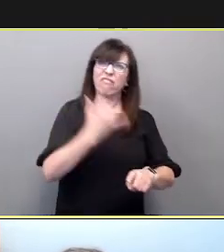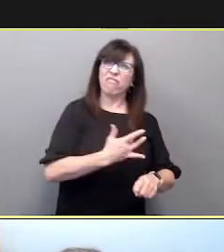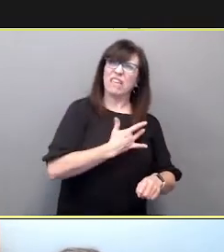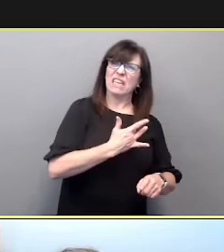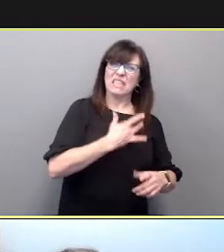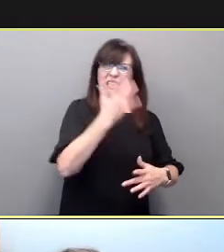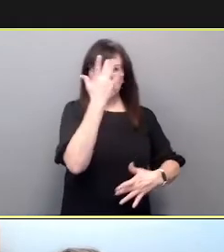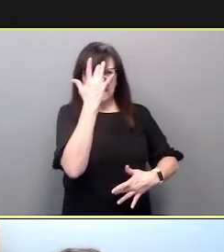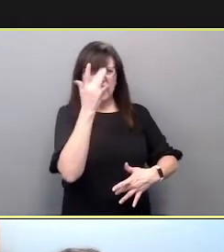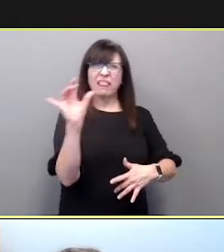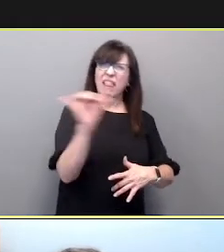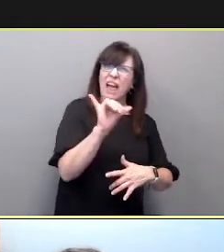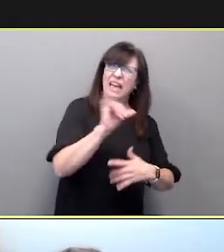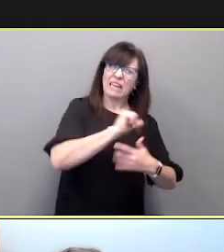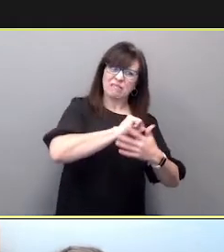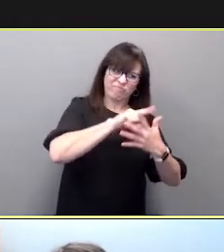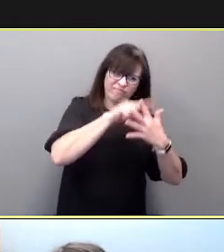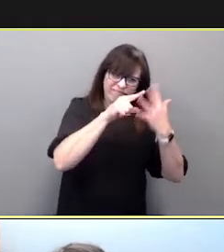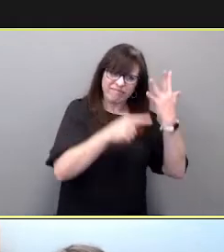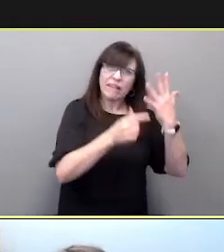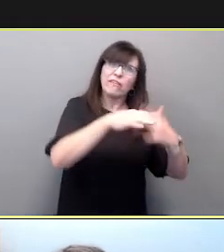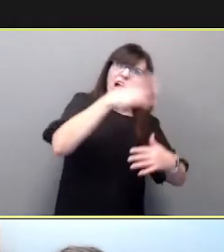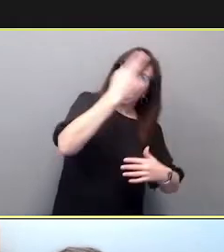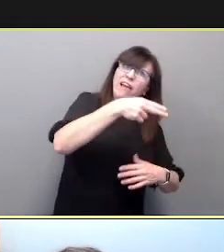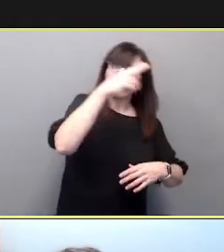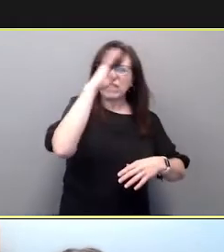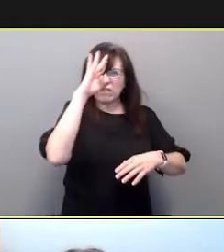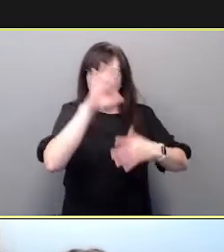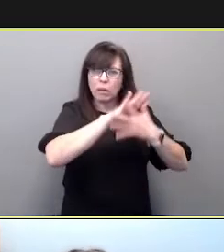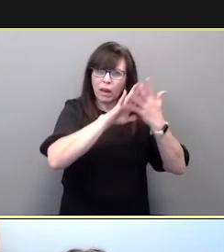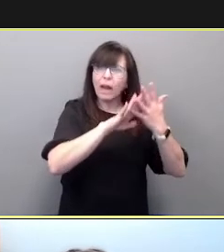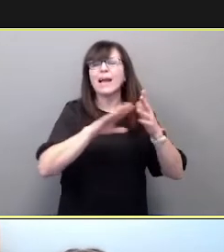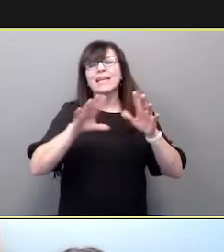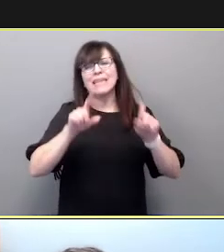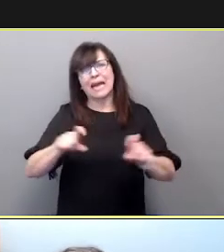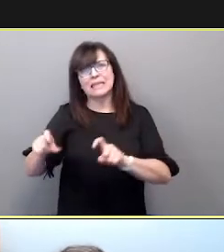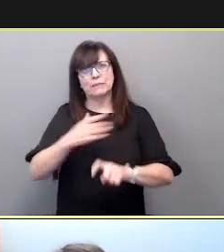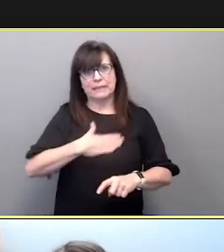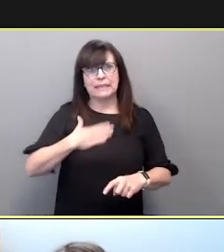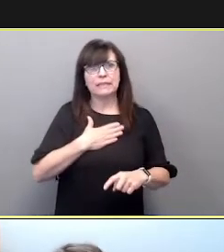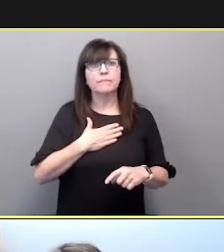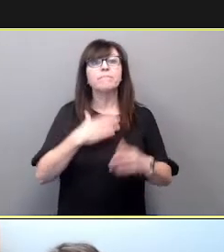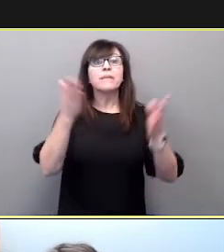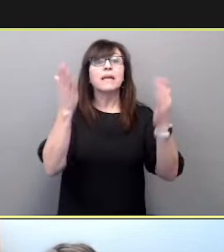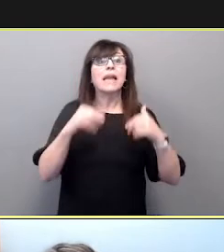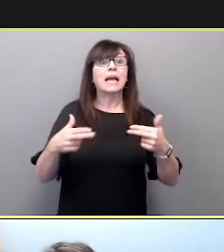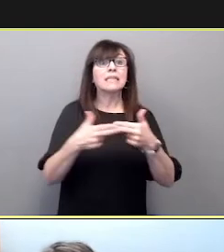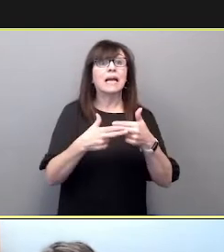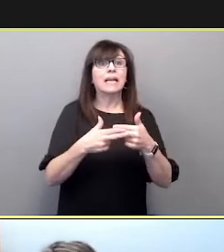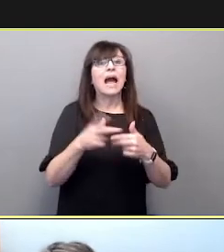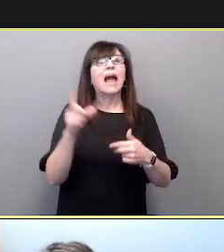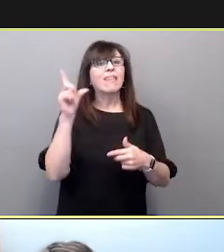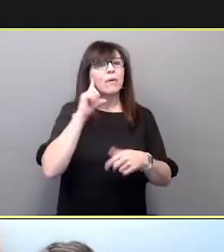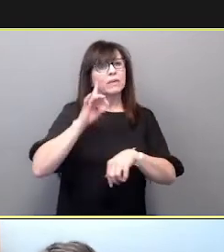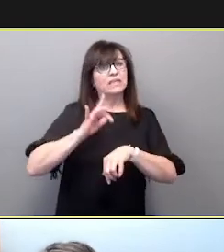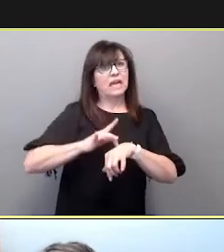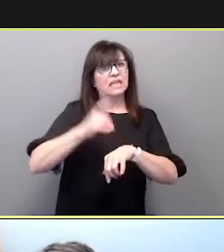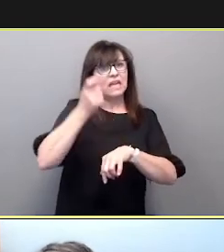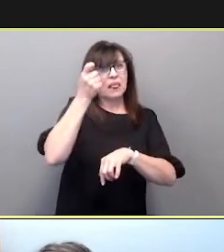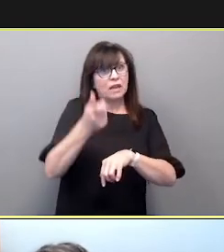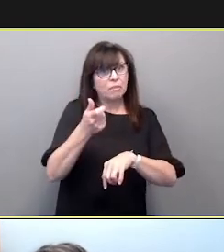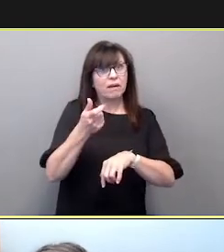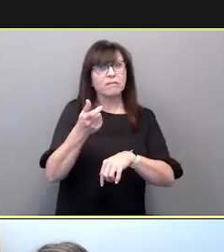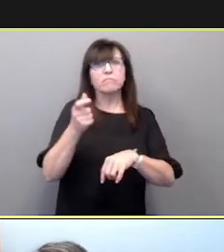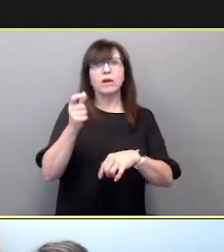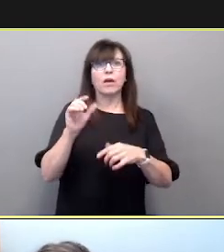COVID-19, please seek a test. So next slide. And then I think we're going to touch a little bit on